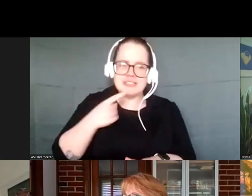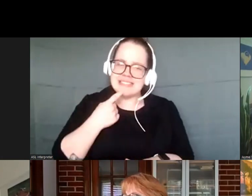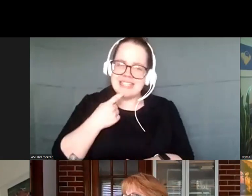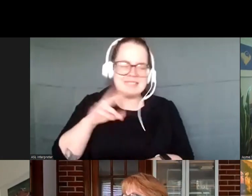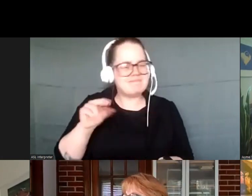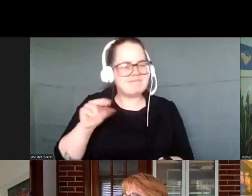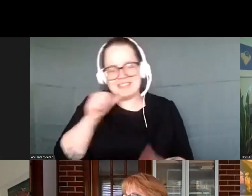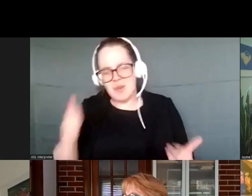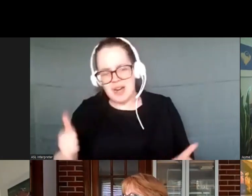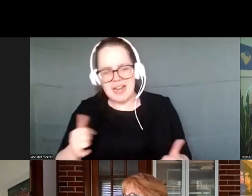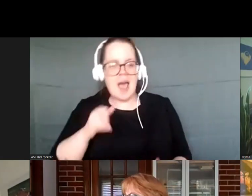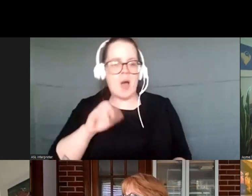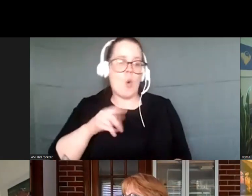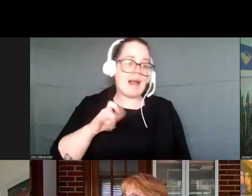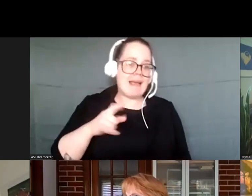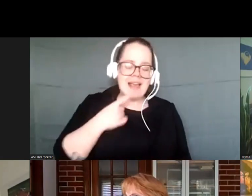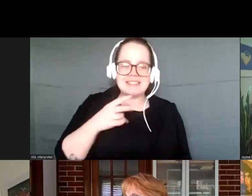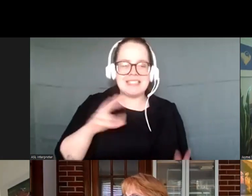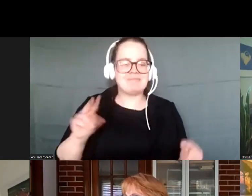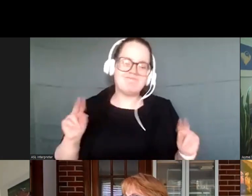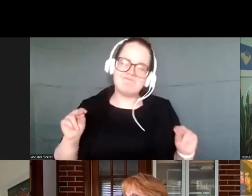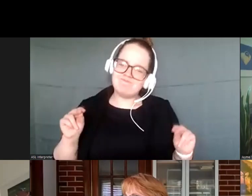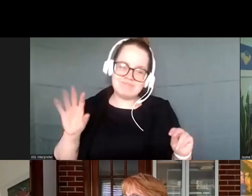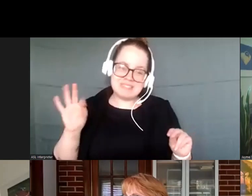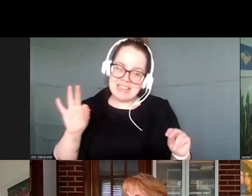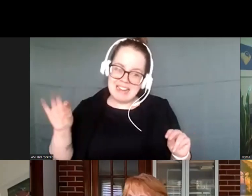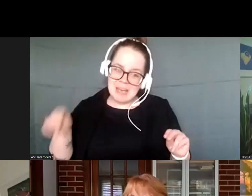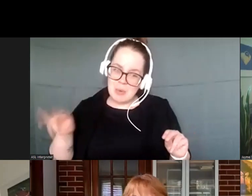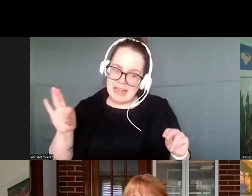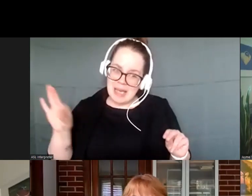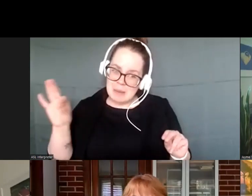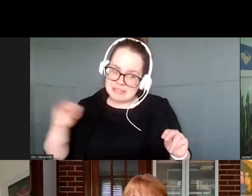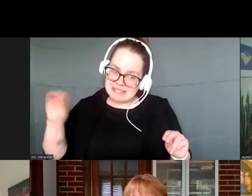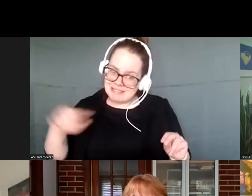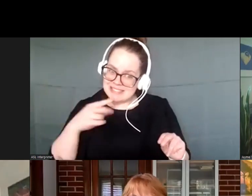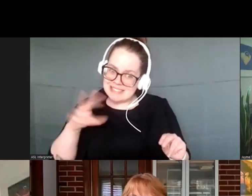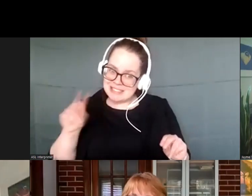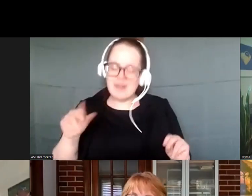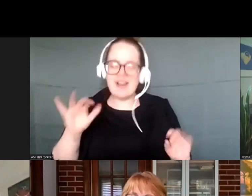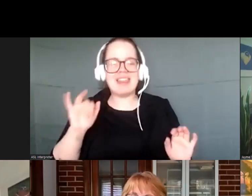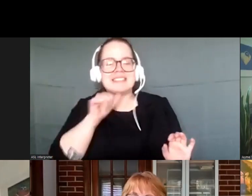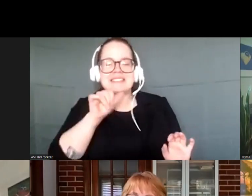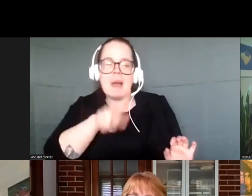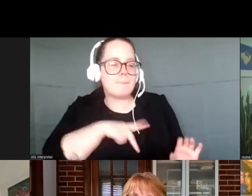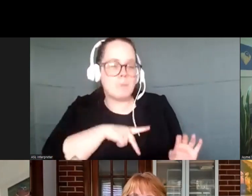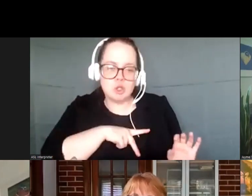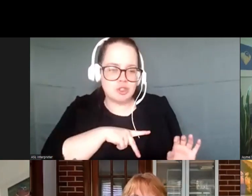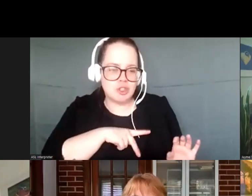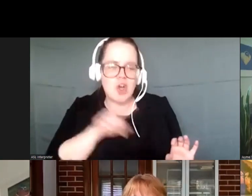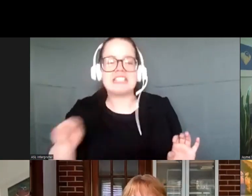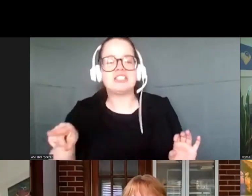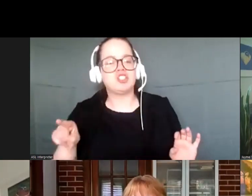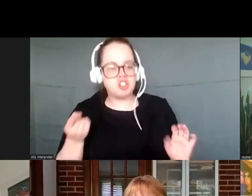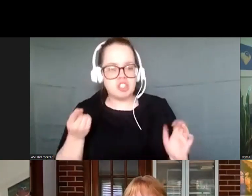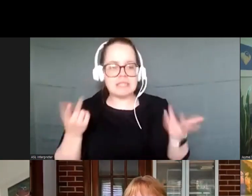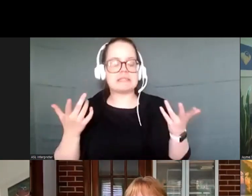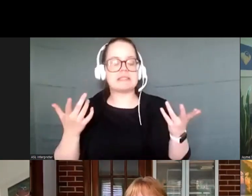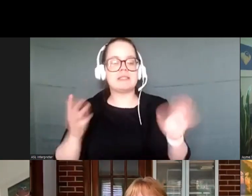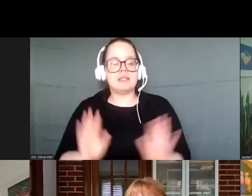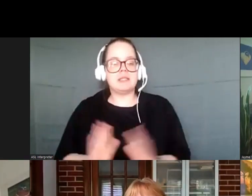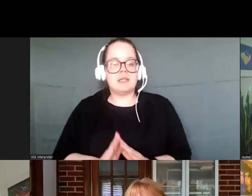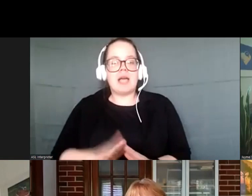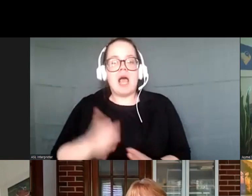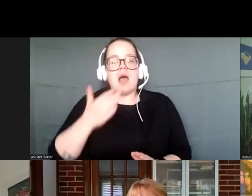she's saying no 99.9% of the time, you know, it literally is, you know, it's better for you